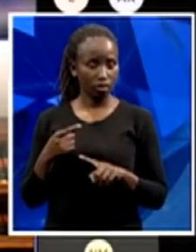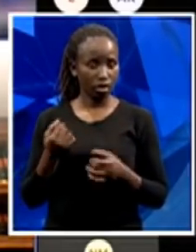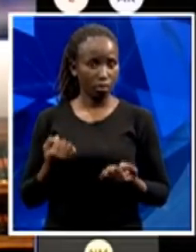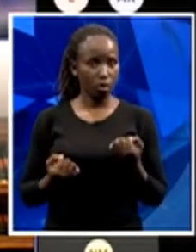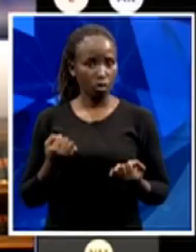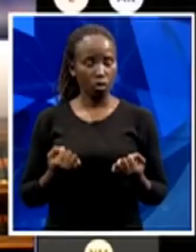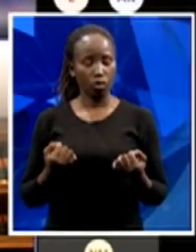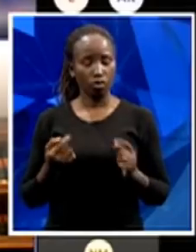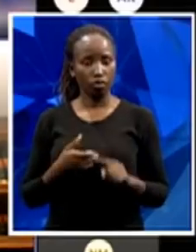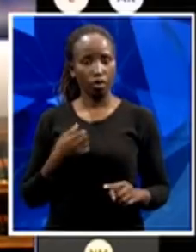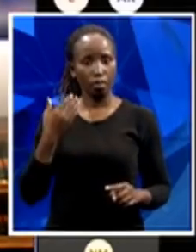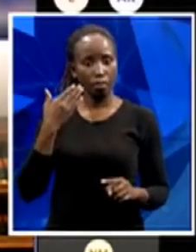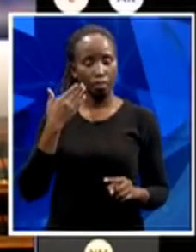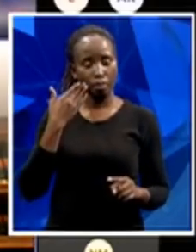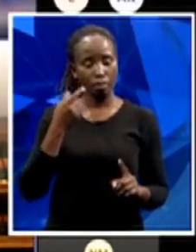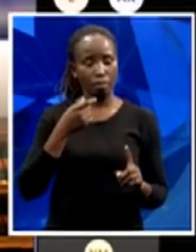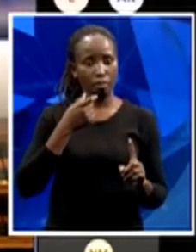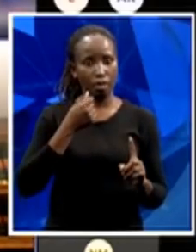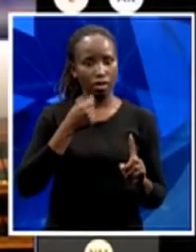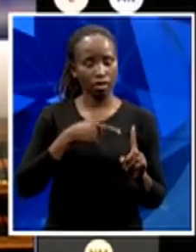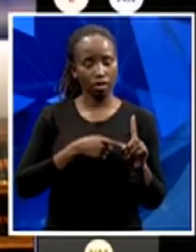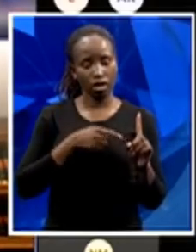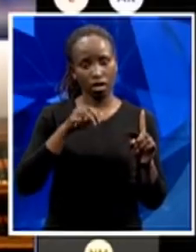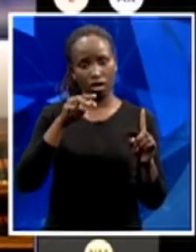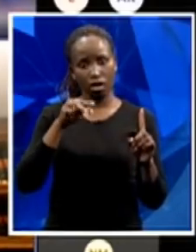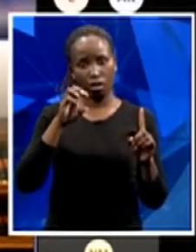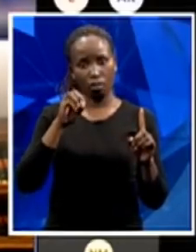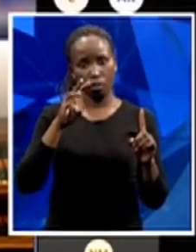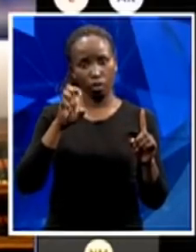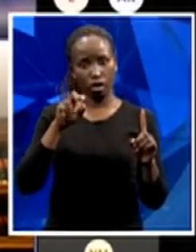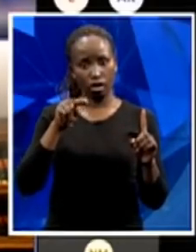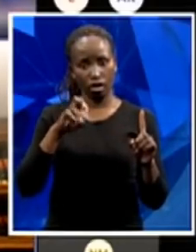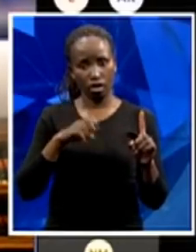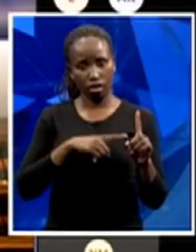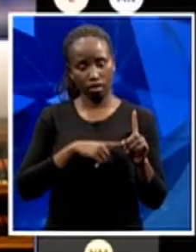he challenged the authority of the